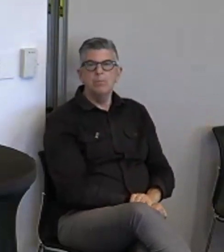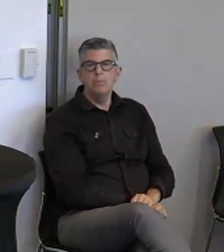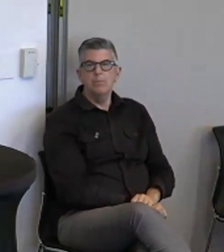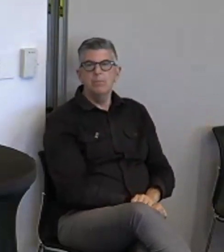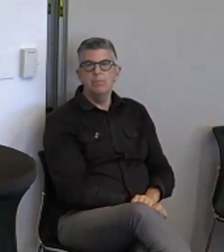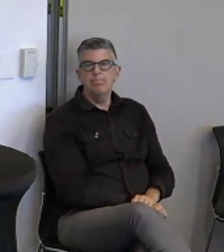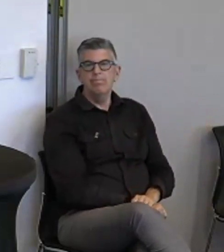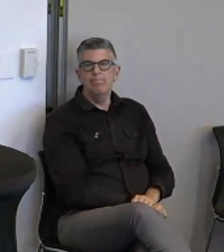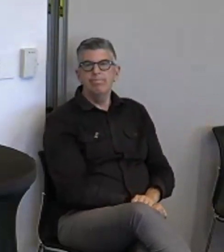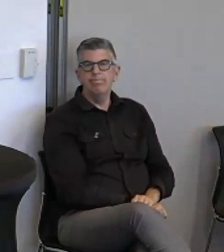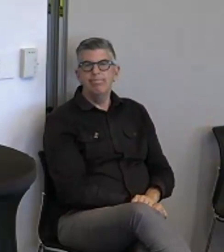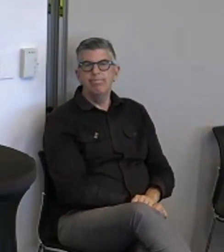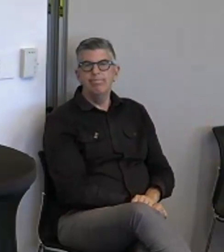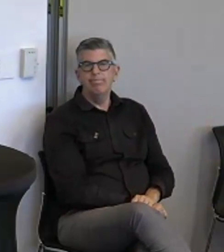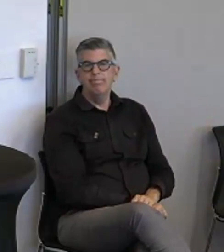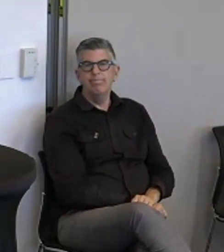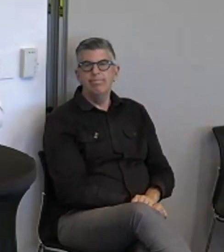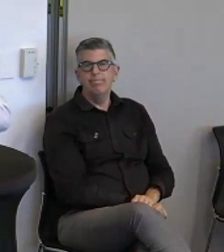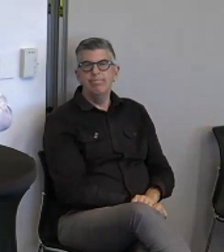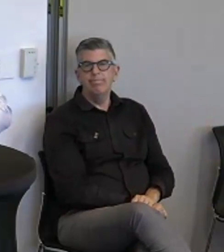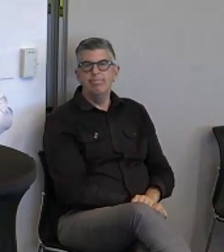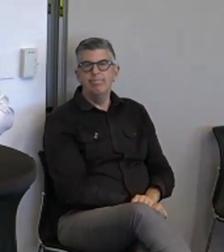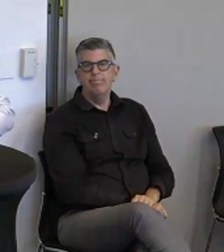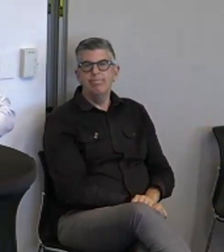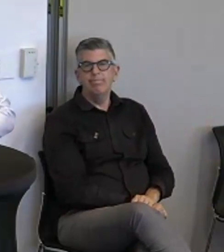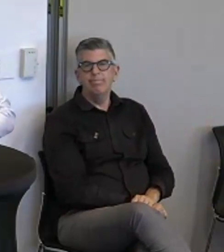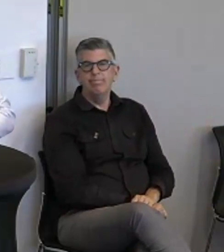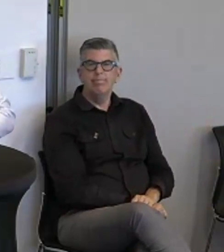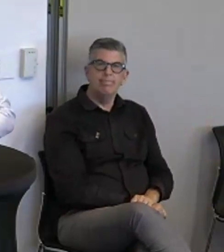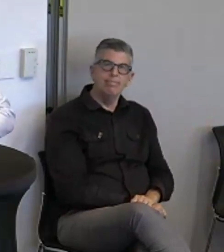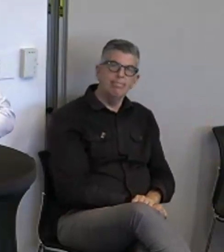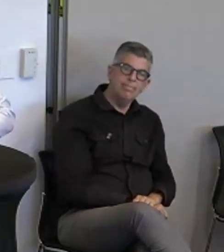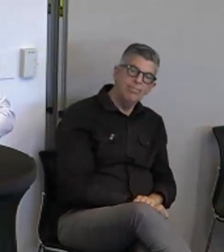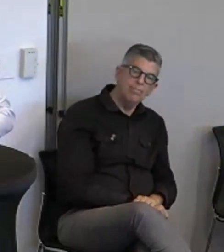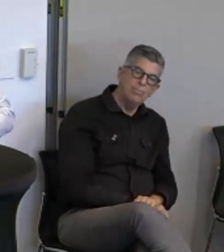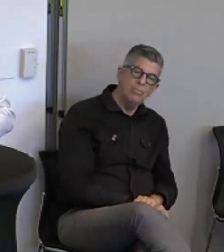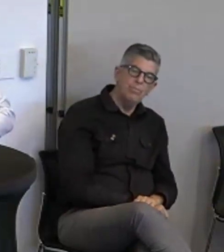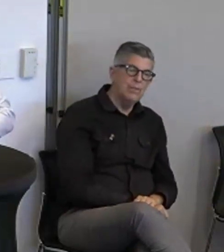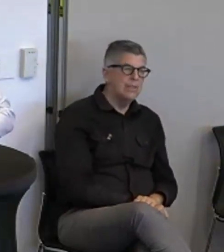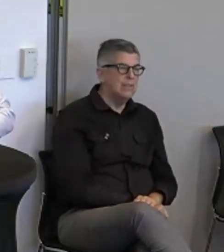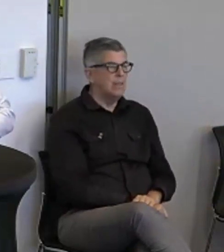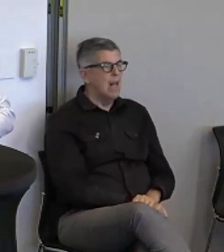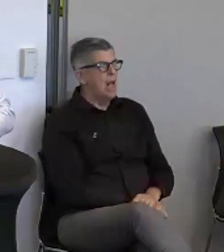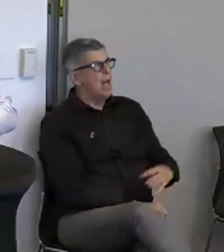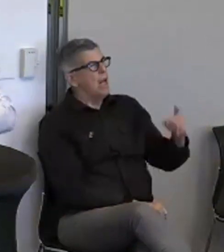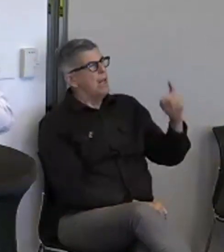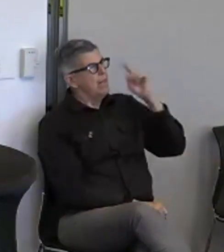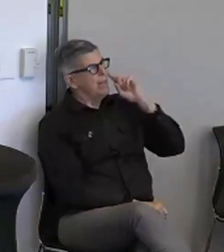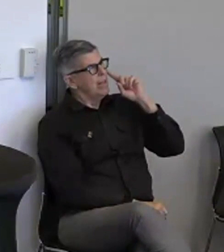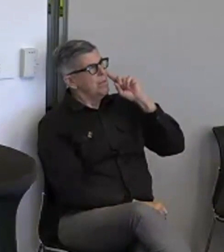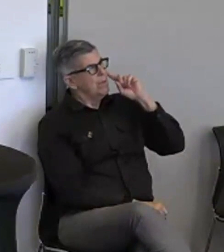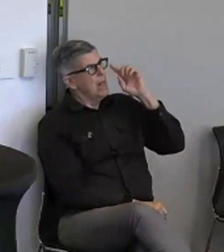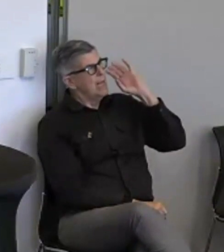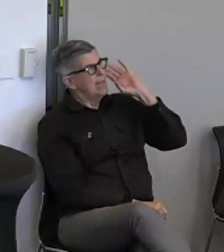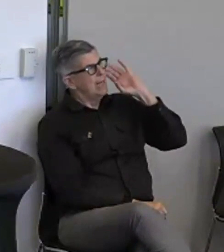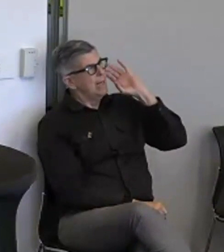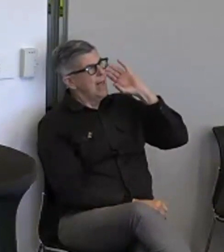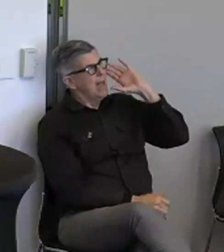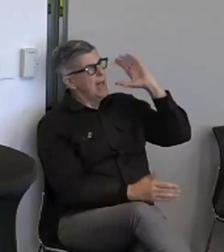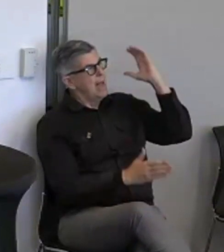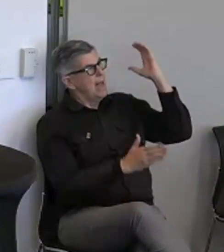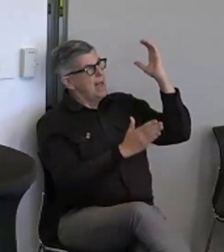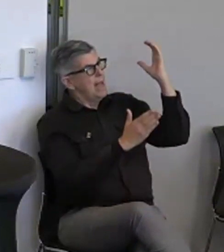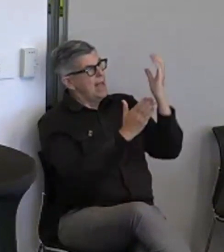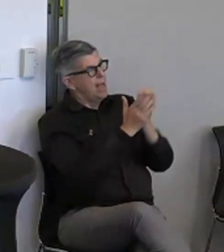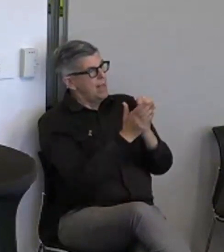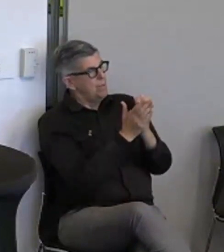now. Okay. So I think of it as image poverty because when images are missing